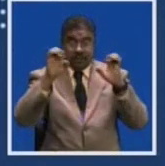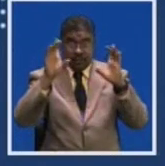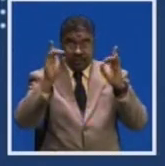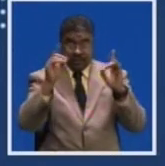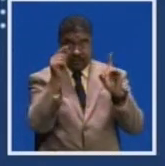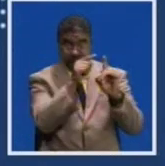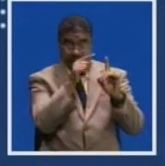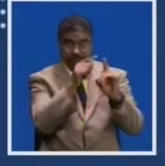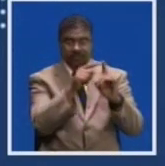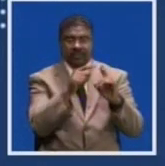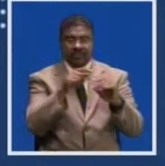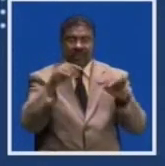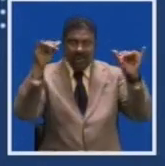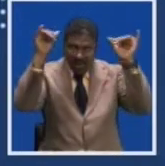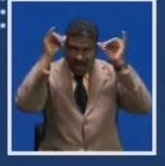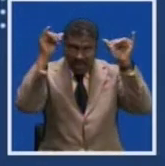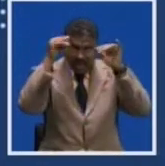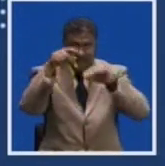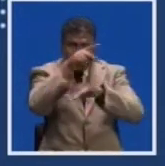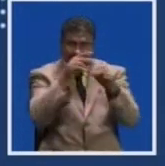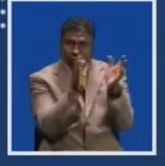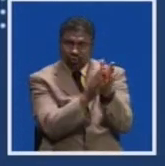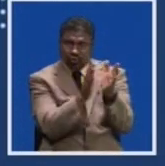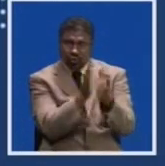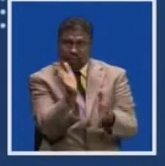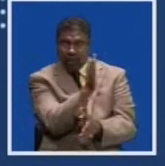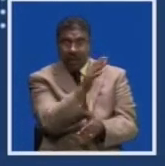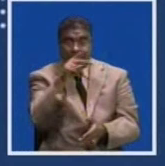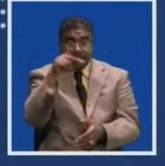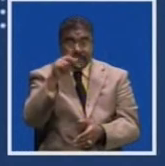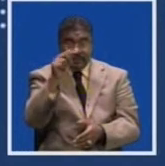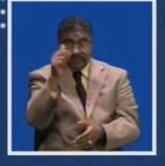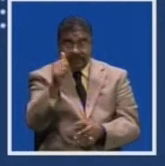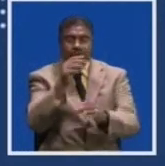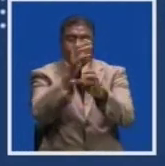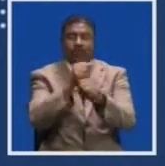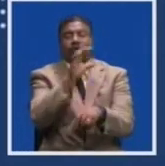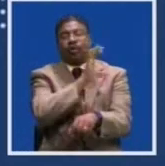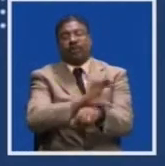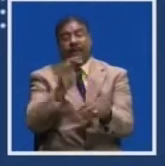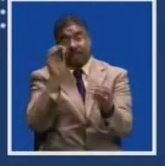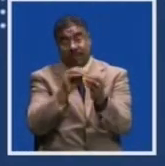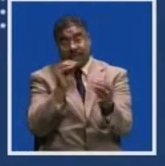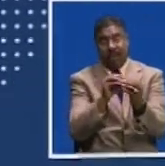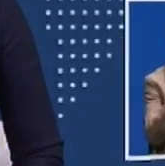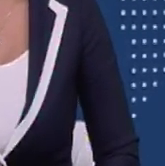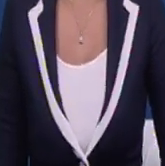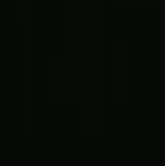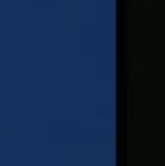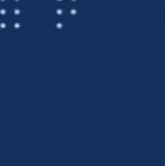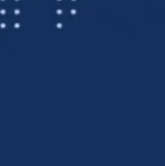segment tonight, Ngombe PTA Primary School in Lusaka receives computers. I'll be back with the details right after this message.